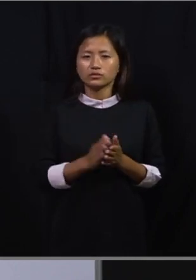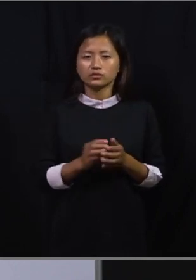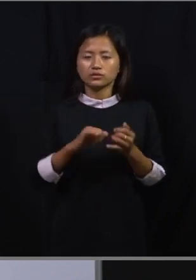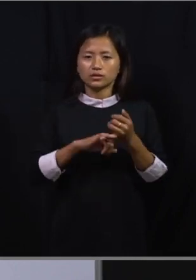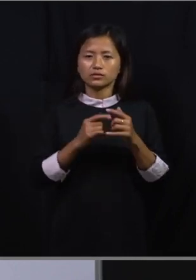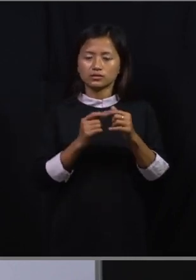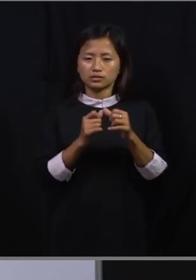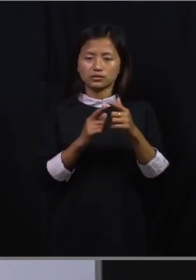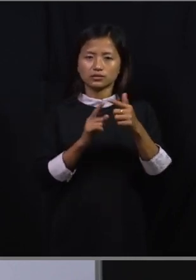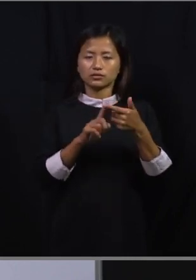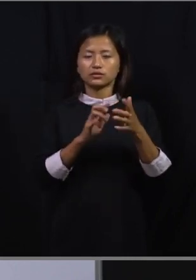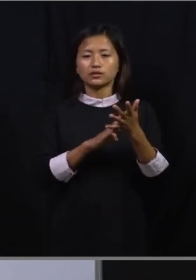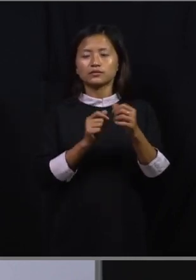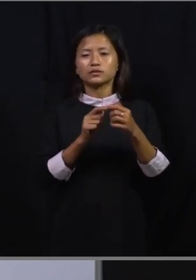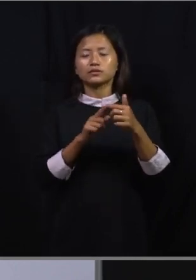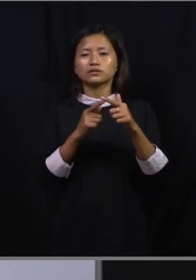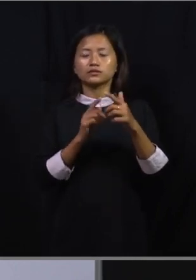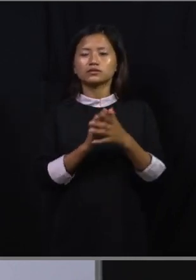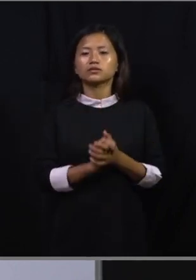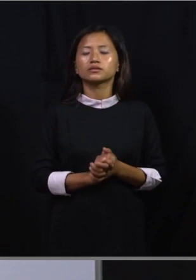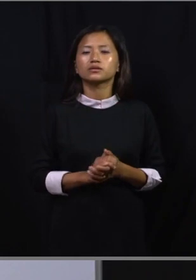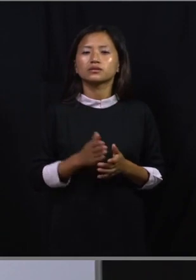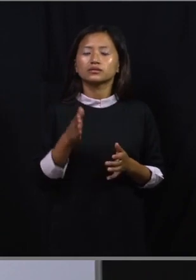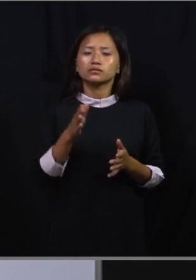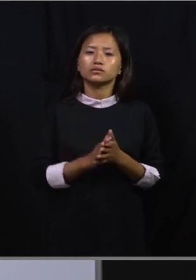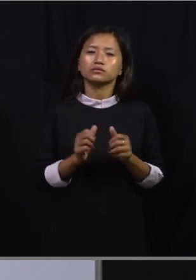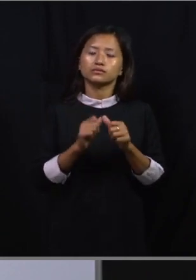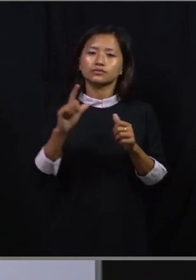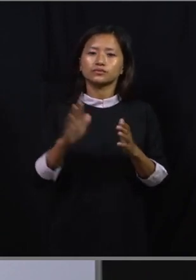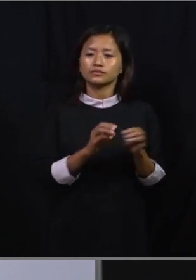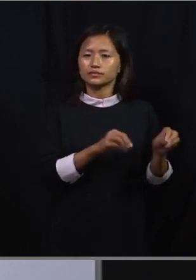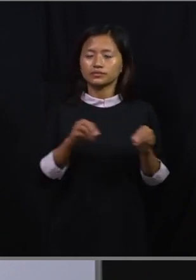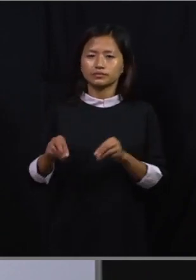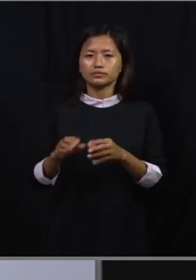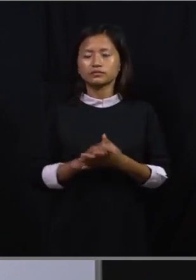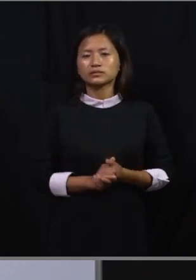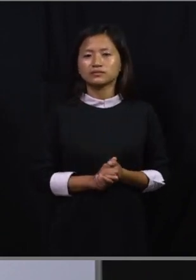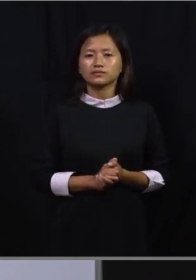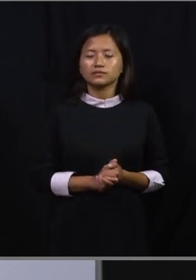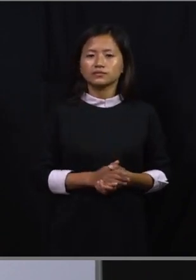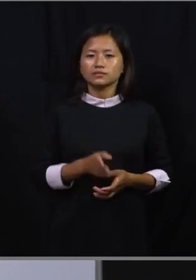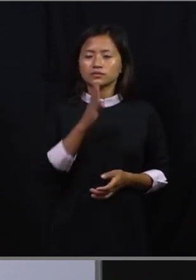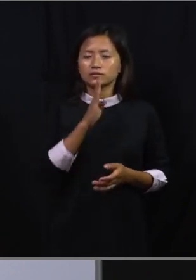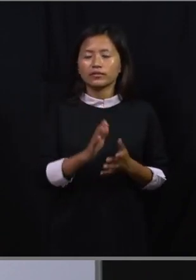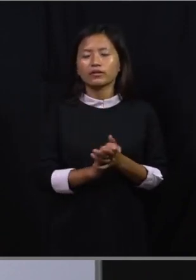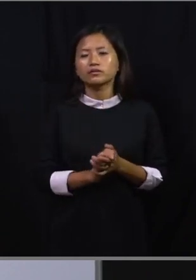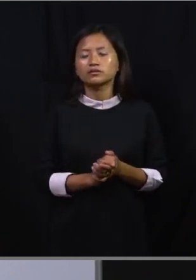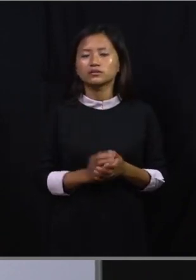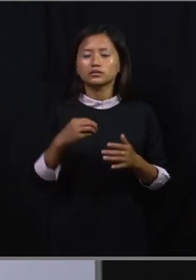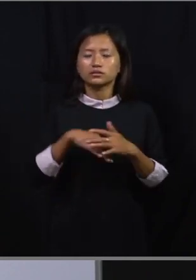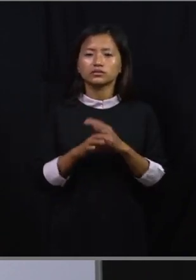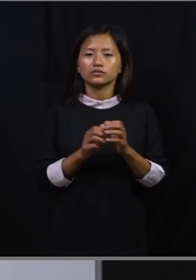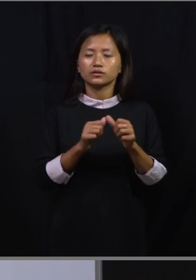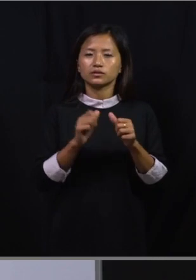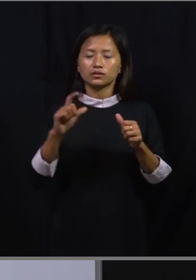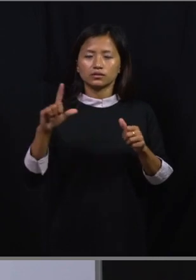who says that the NAM or non-alignment movement is not relevant, because the aim of the